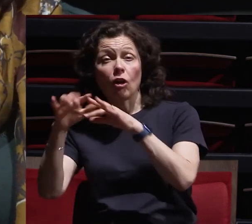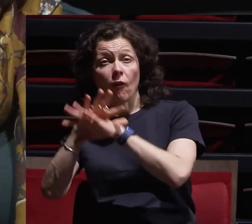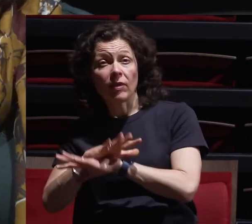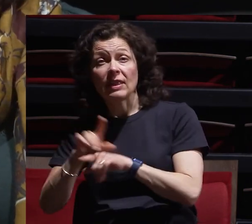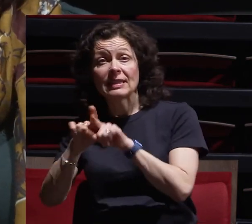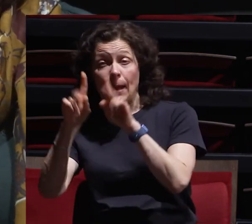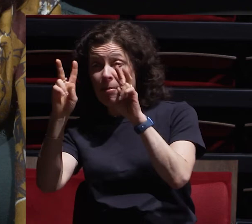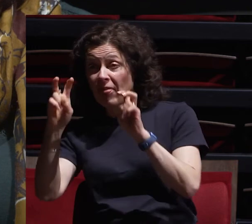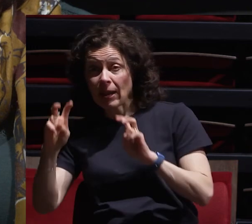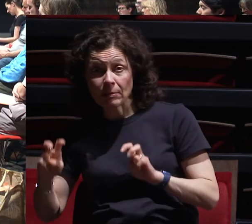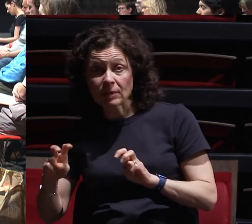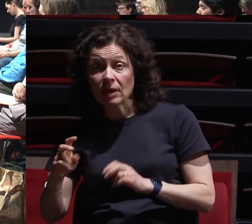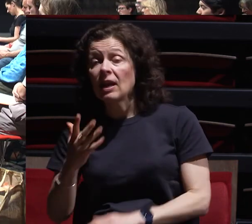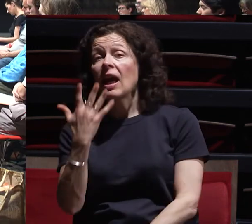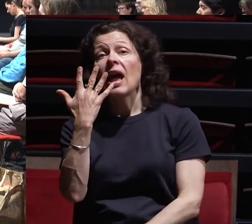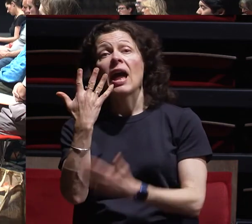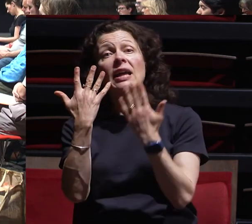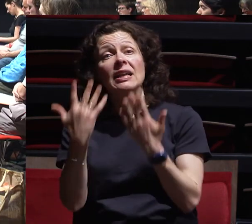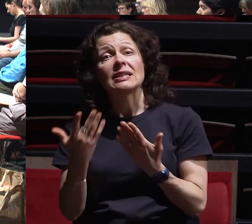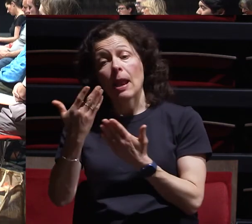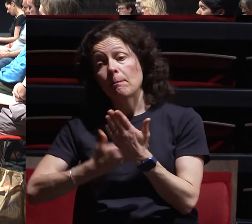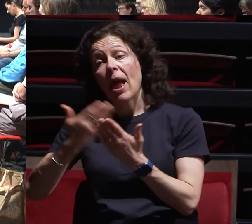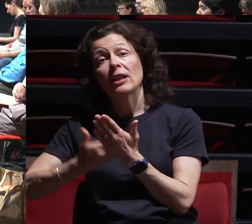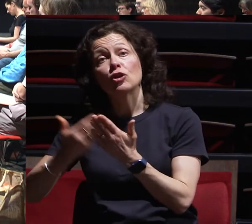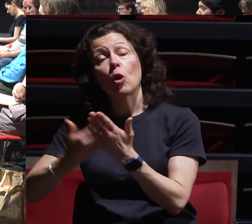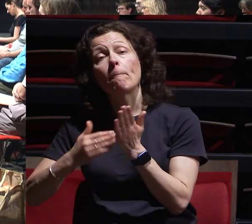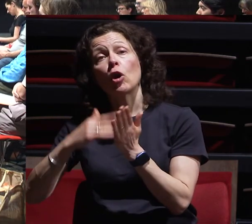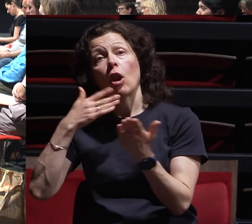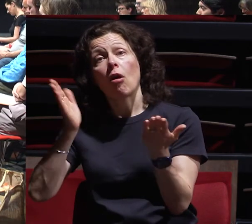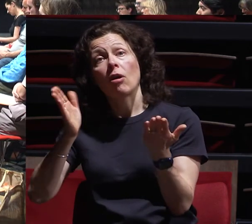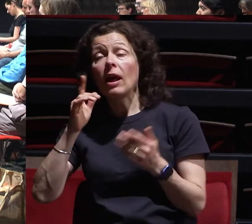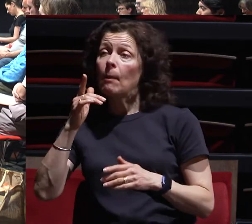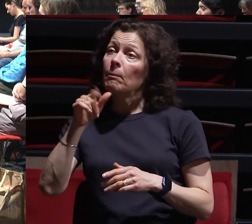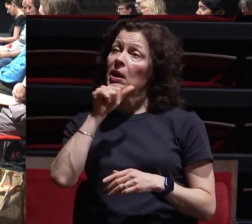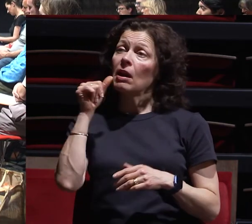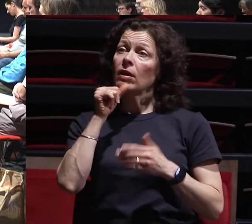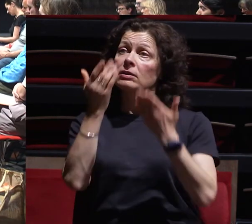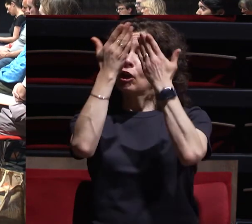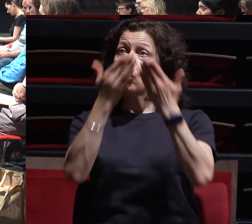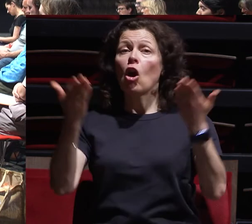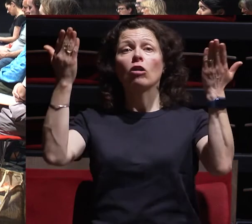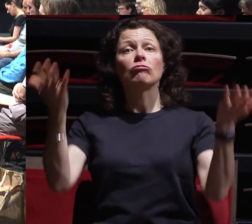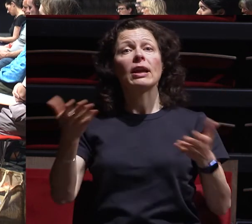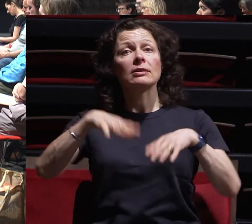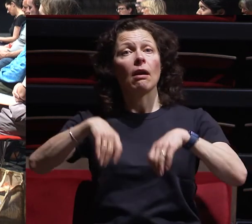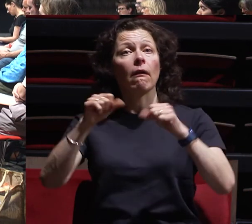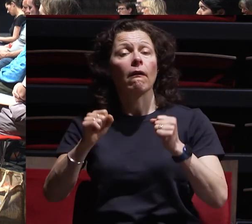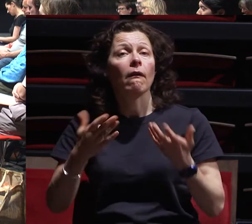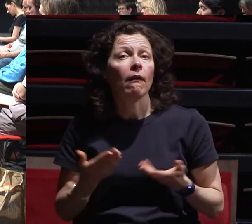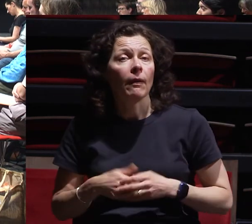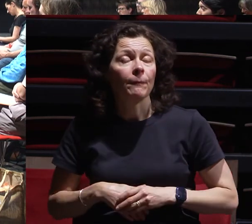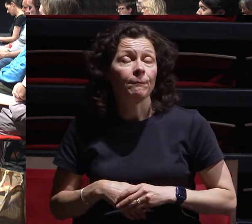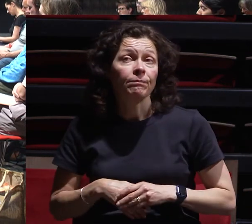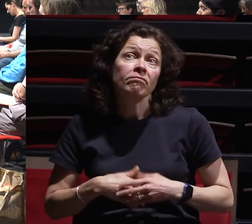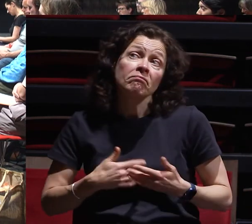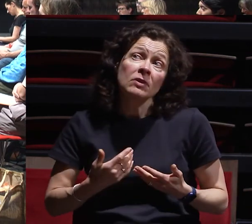themes, and it's a 10-page monologue that's, I always thought actually would make a nice curtain raiser, you know, one day